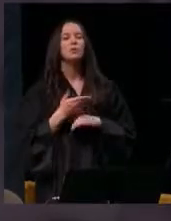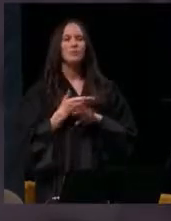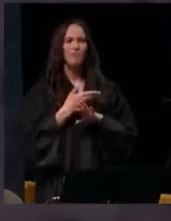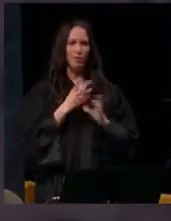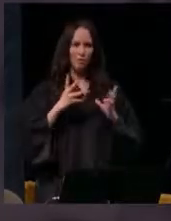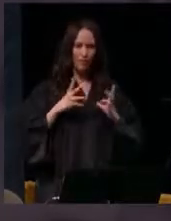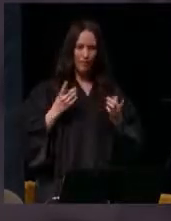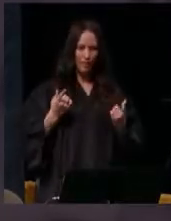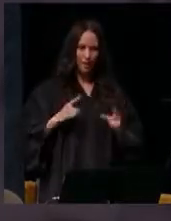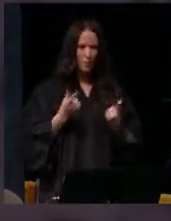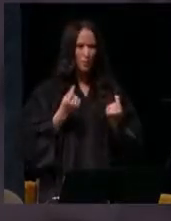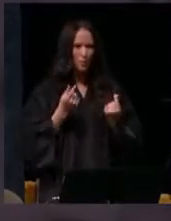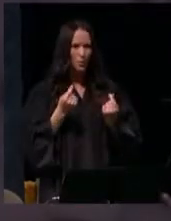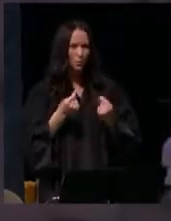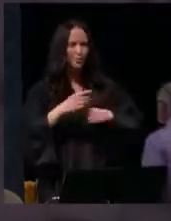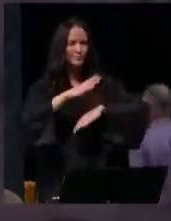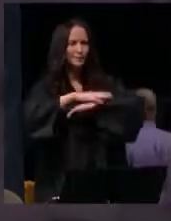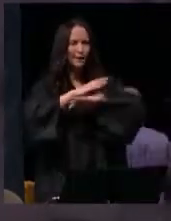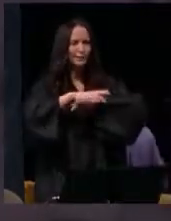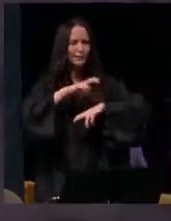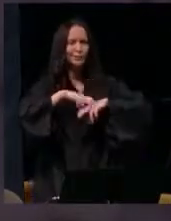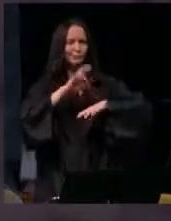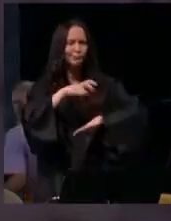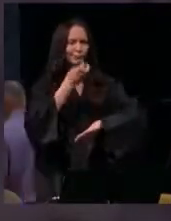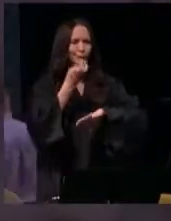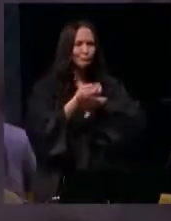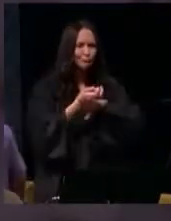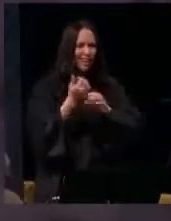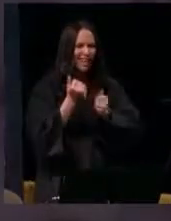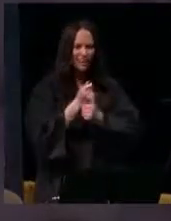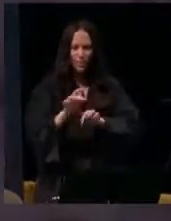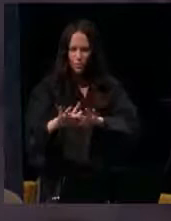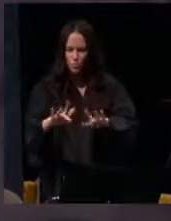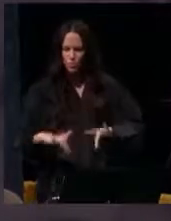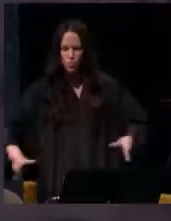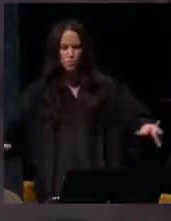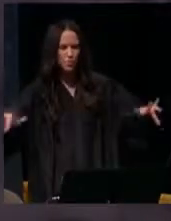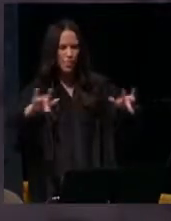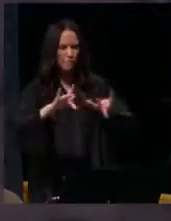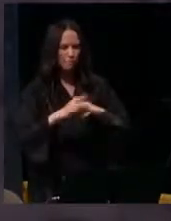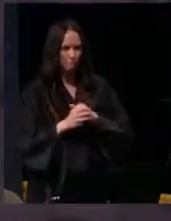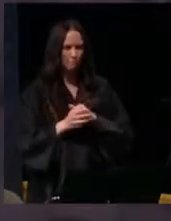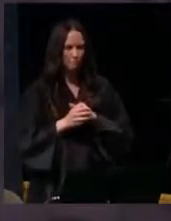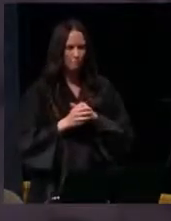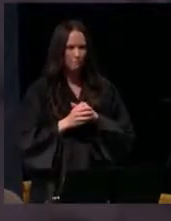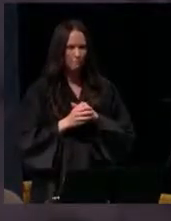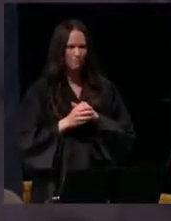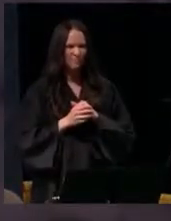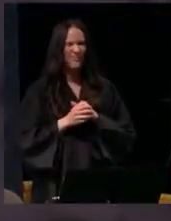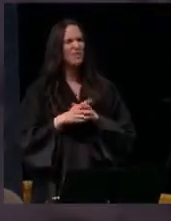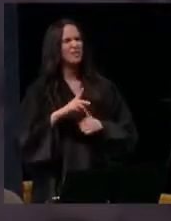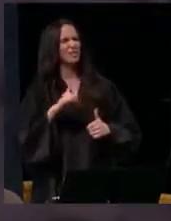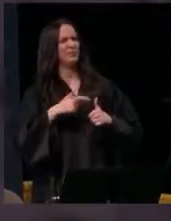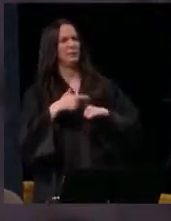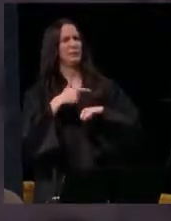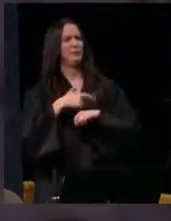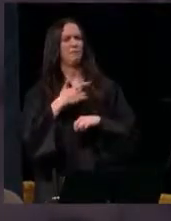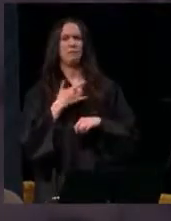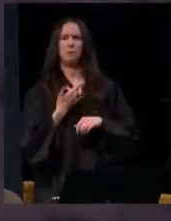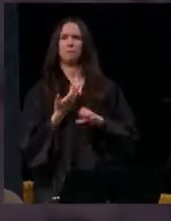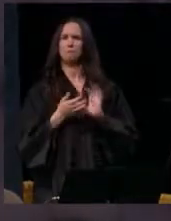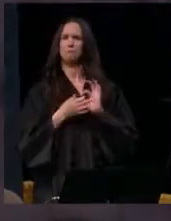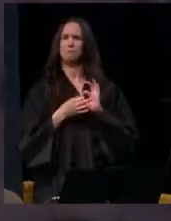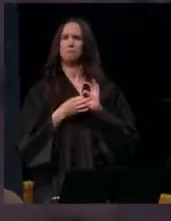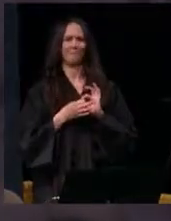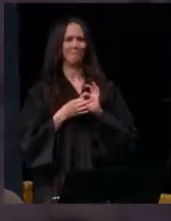break, we stacked our chairs on our desks and moved everything off the floor. This was probably the first time that I felt like I was a